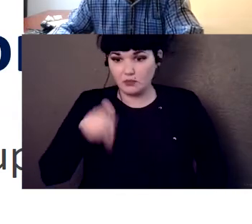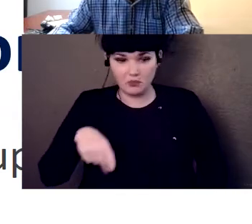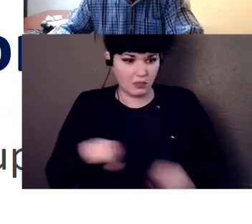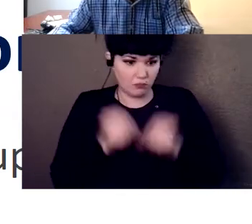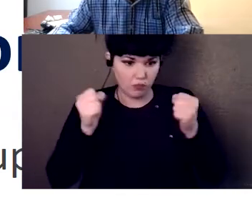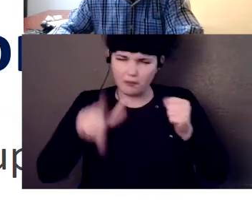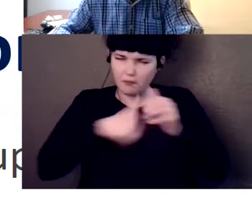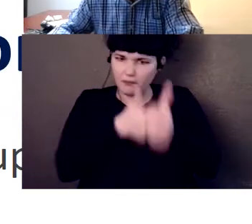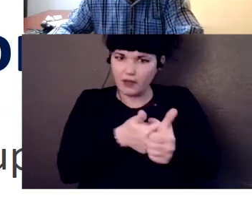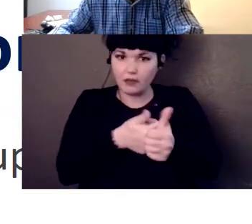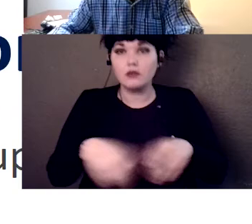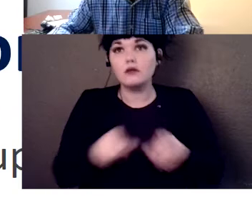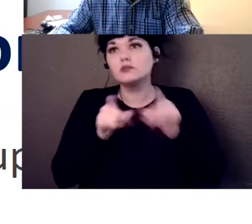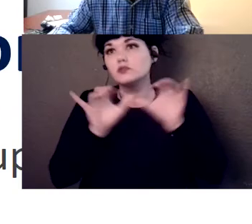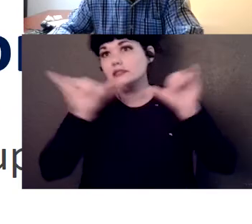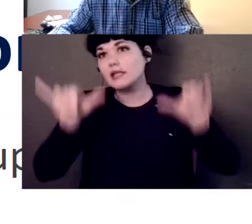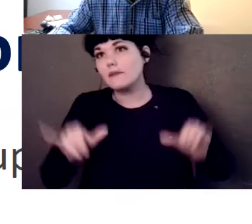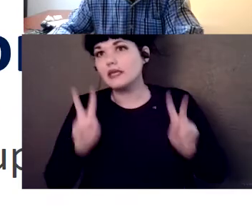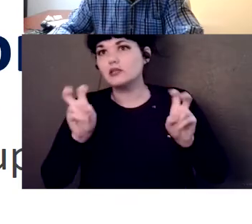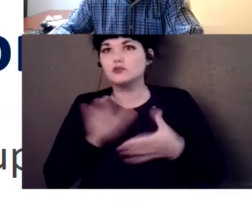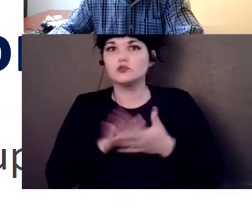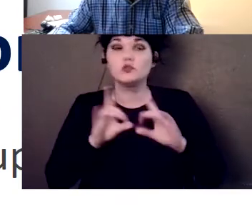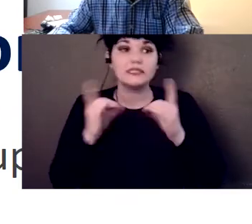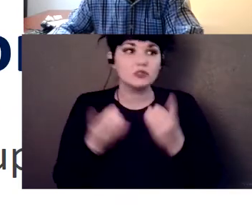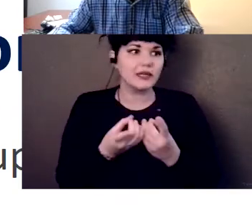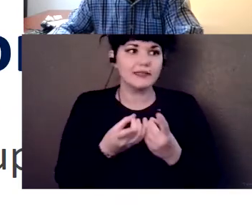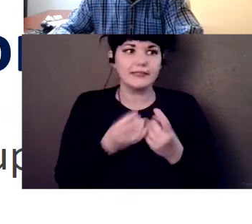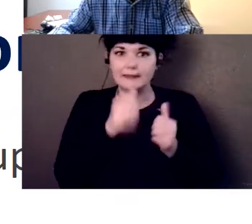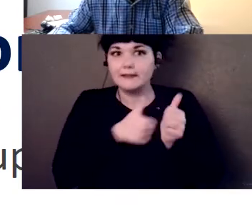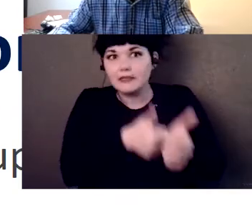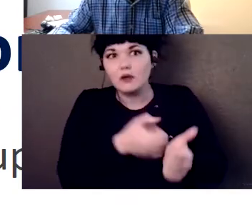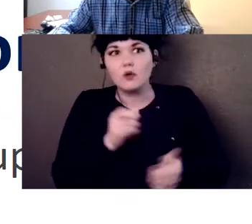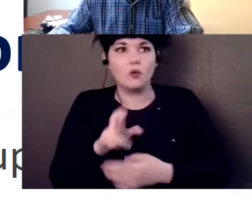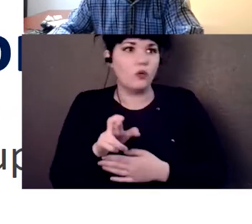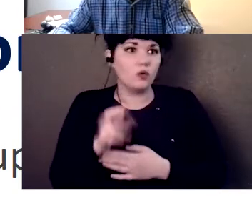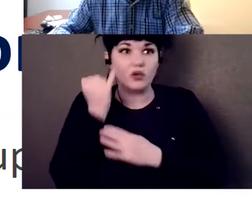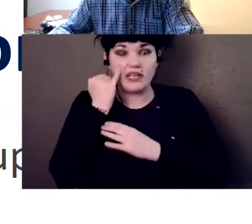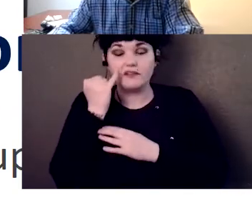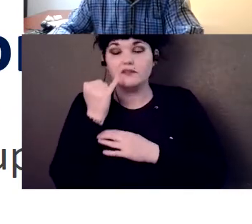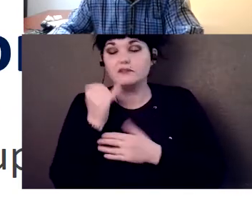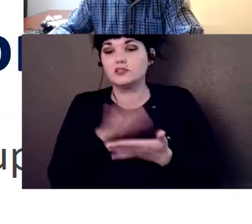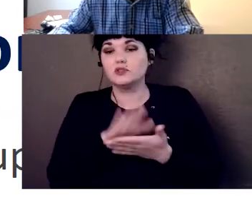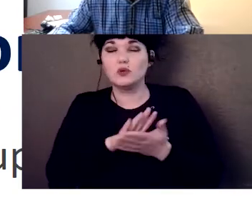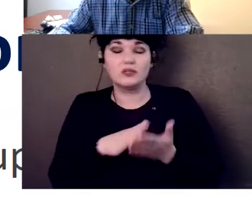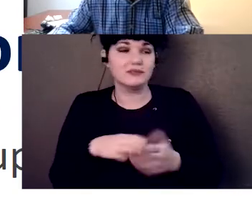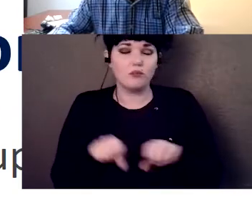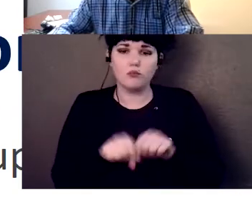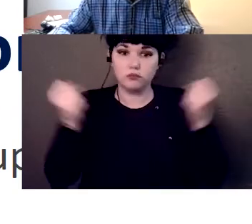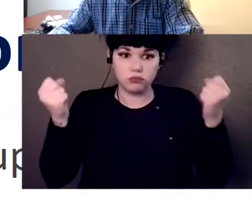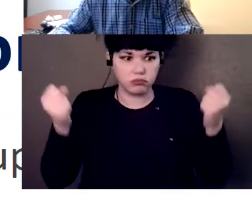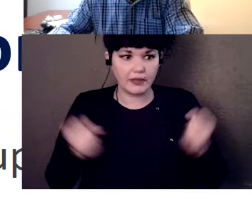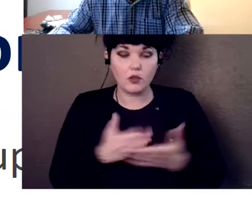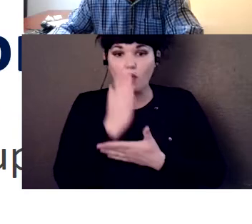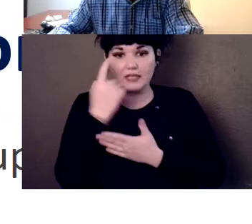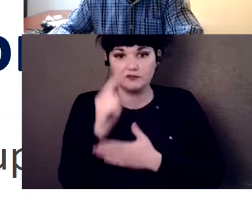for example, a school district implementation or execution are violating all students with disabilities rights in